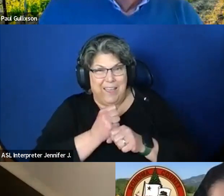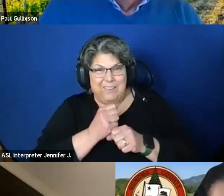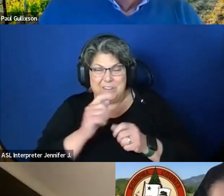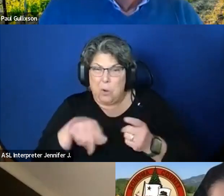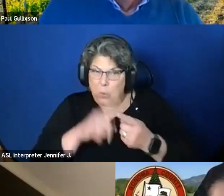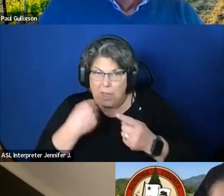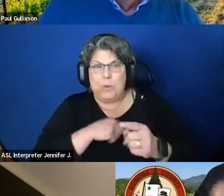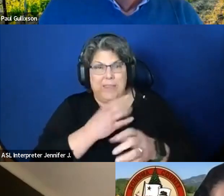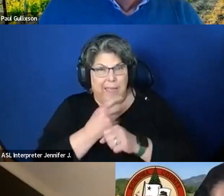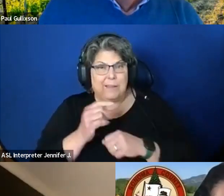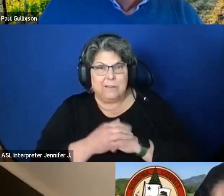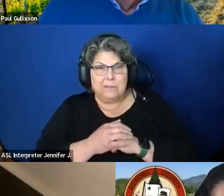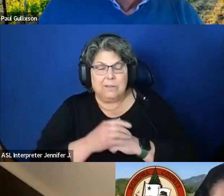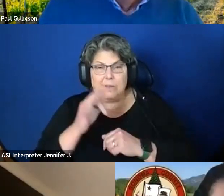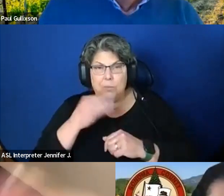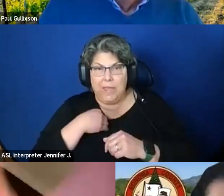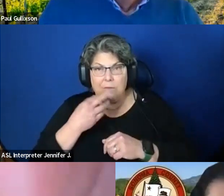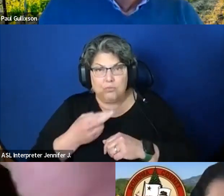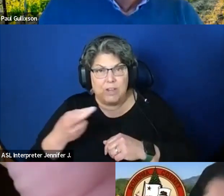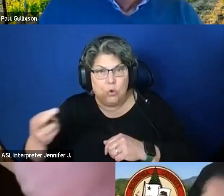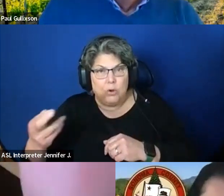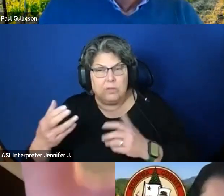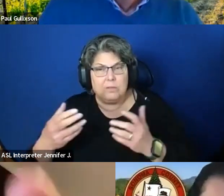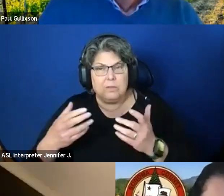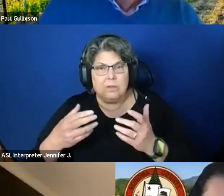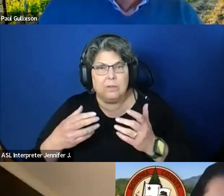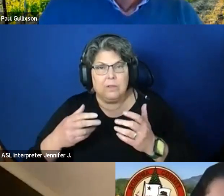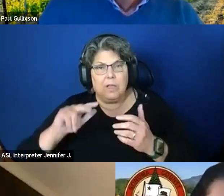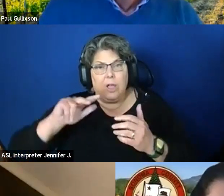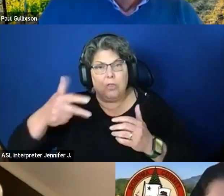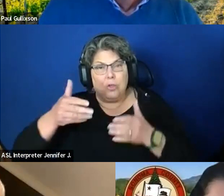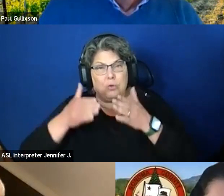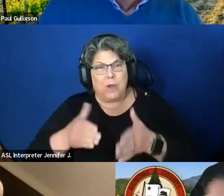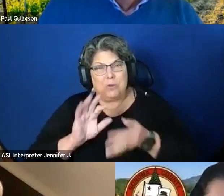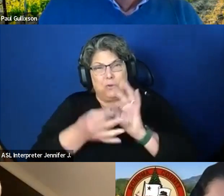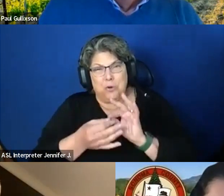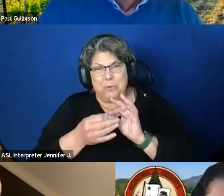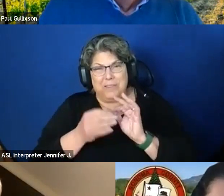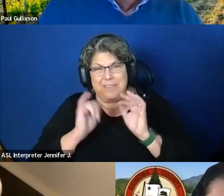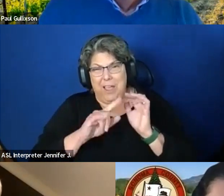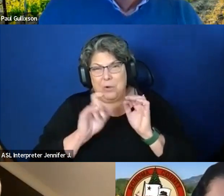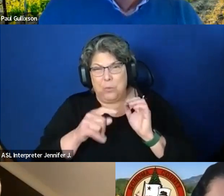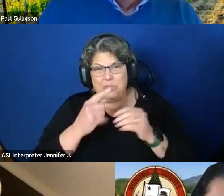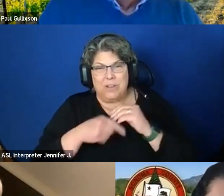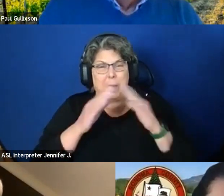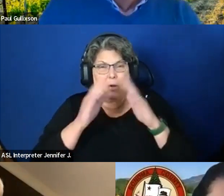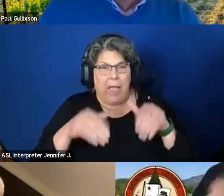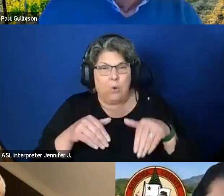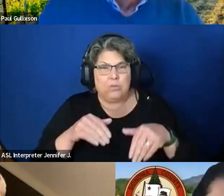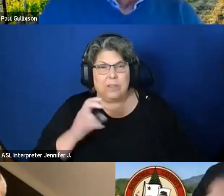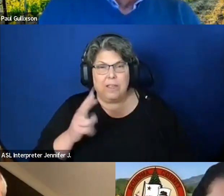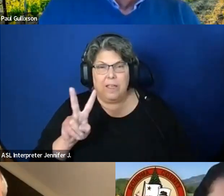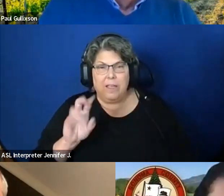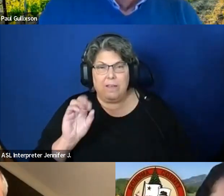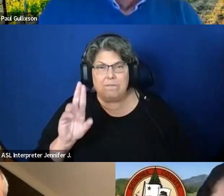even when we have resources, a third interpretation of that question might be about housing vouchers.